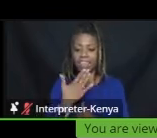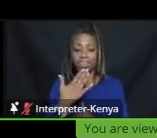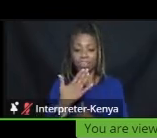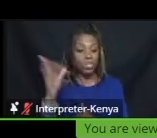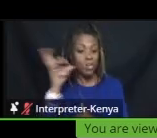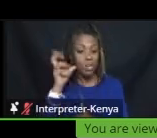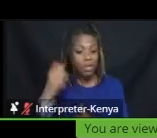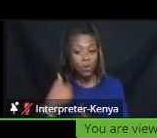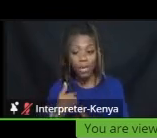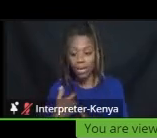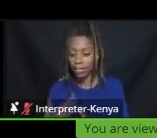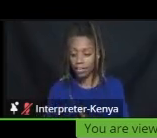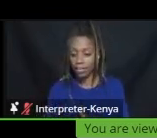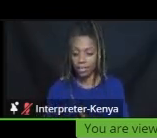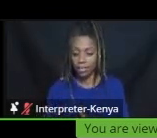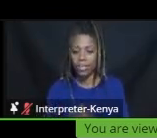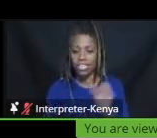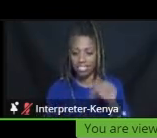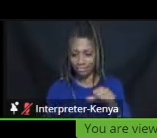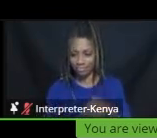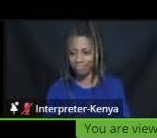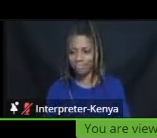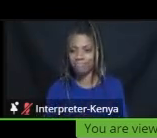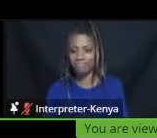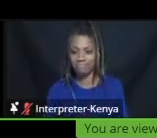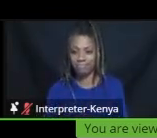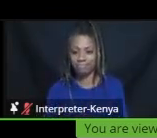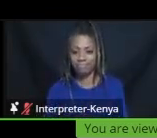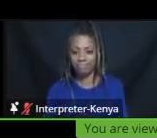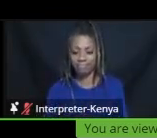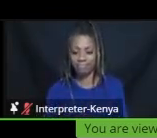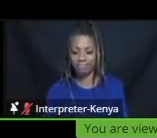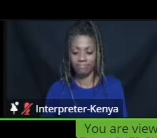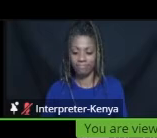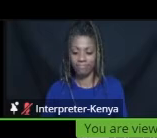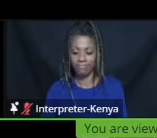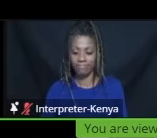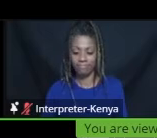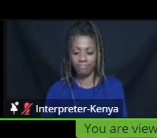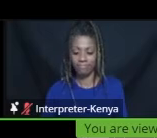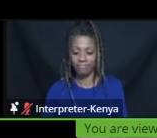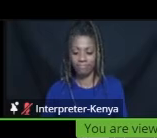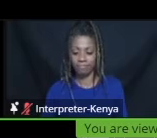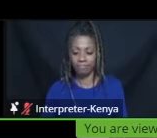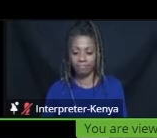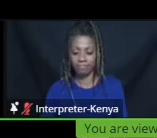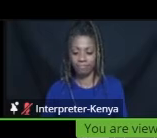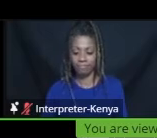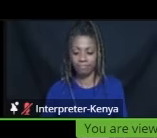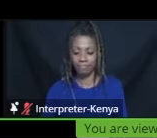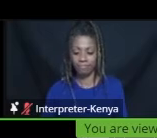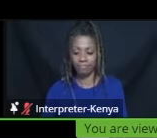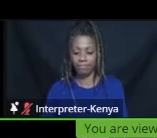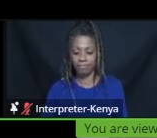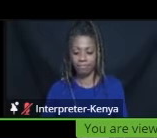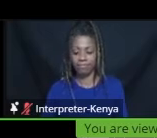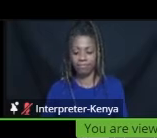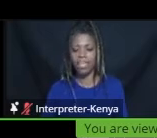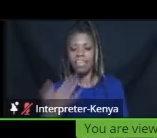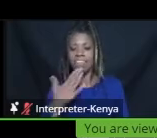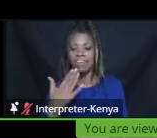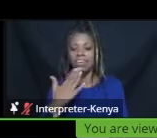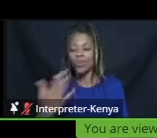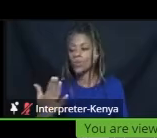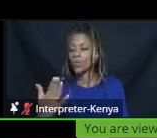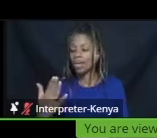okay? We can. Great, thank you. Well, welcome everyone. It's great to connect with you. I'm sorry that